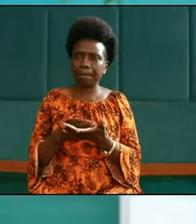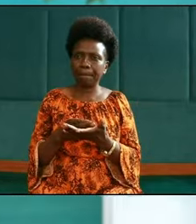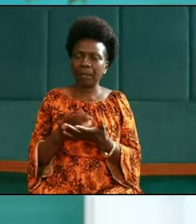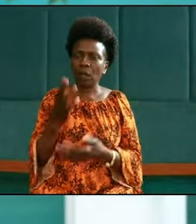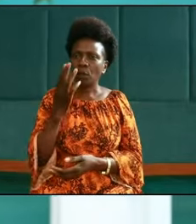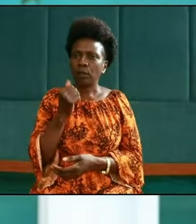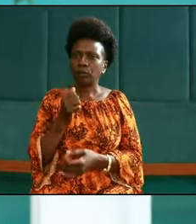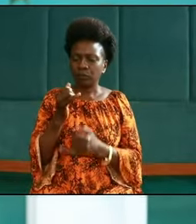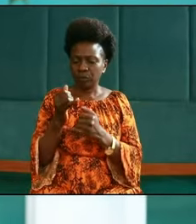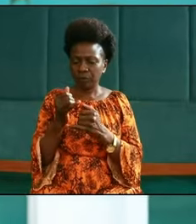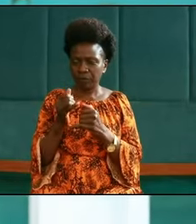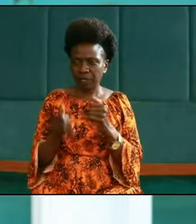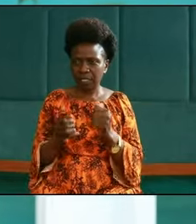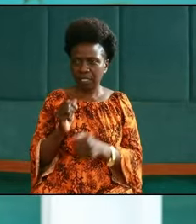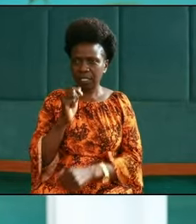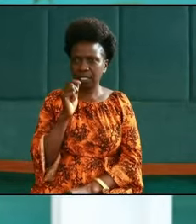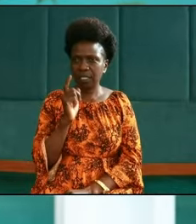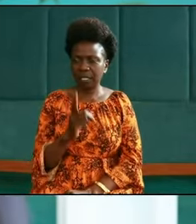I want to conclude